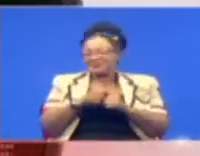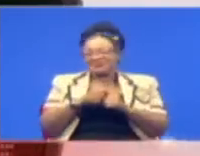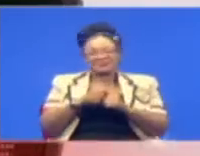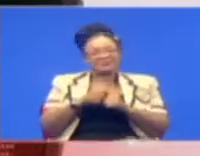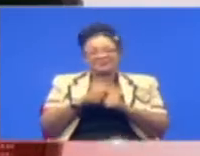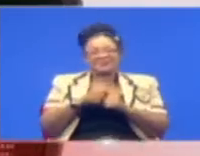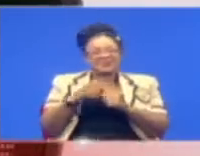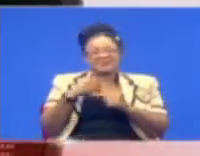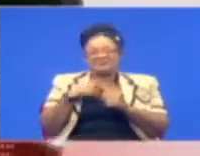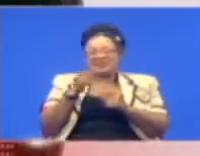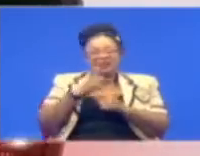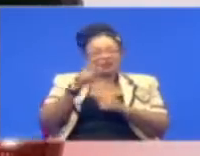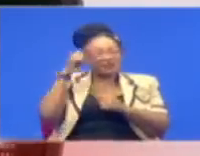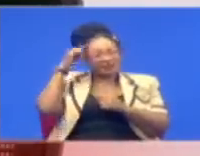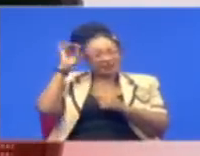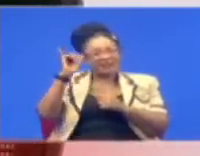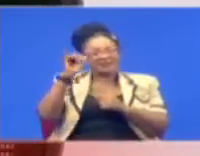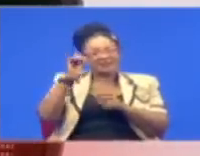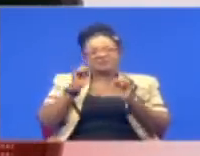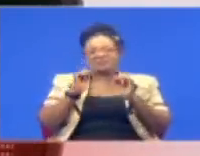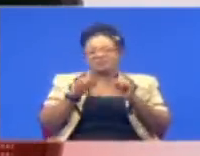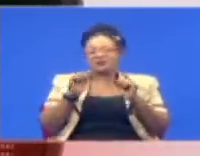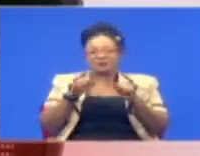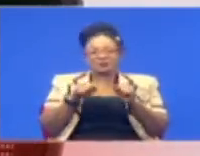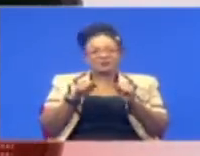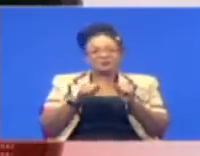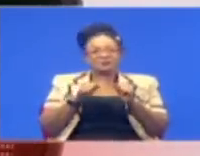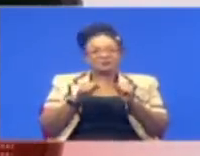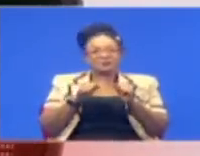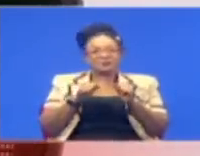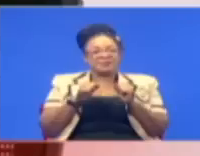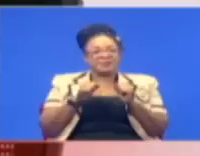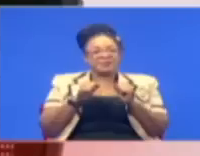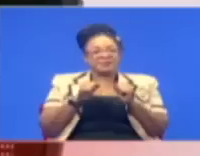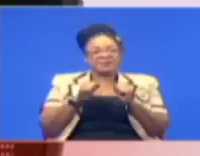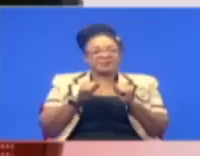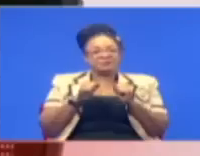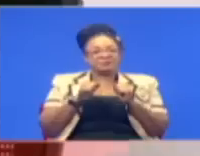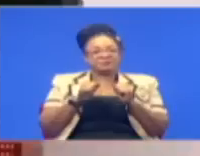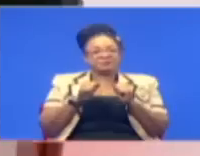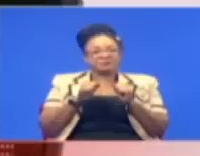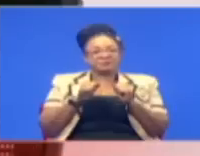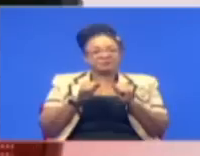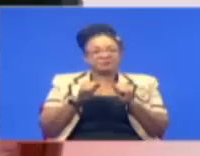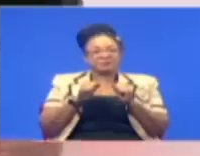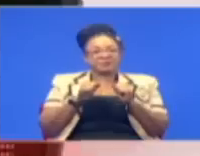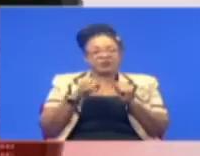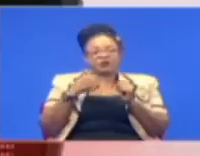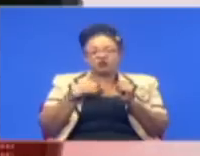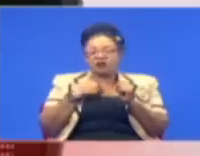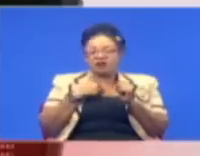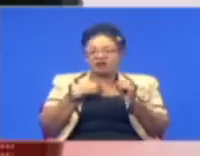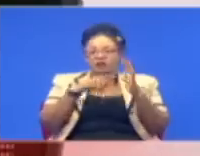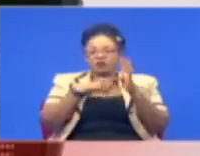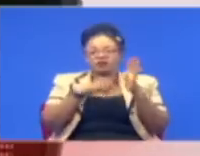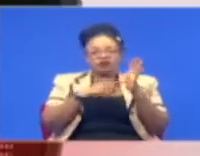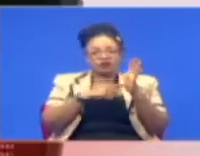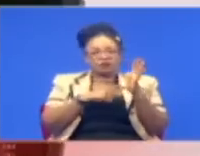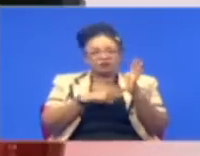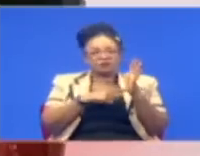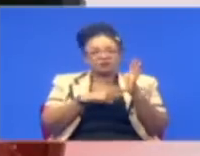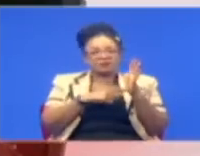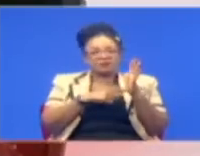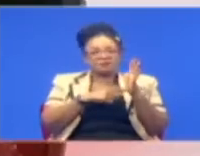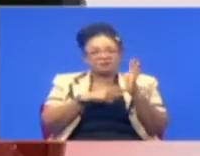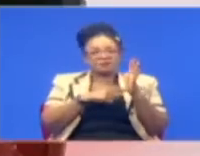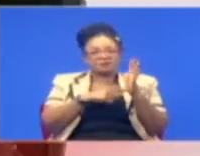think it's possible to have a condition spelled out